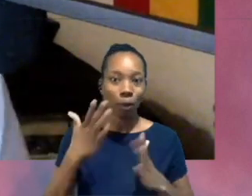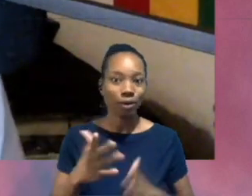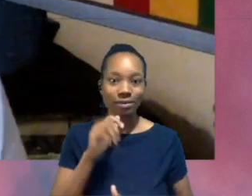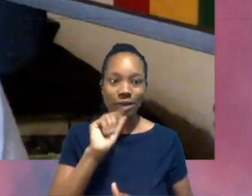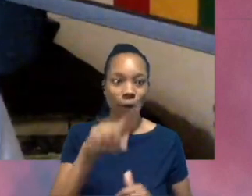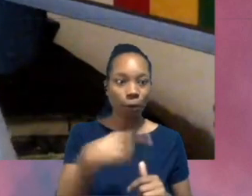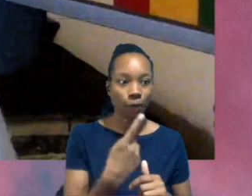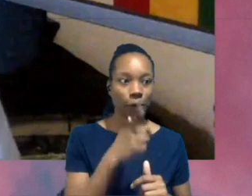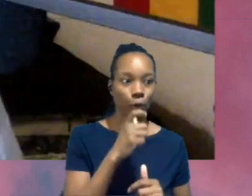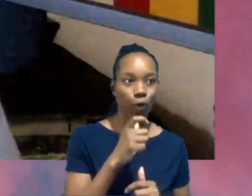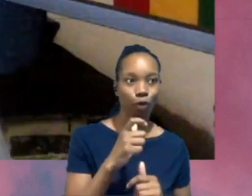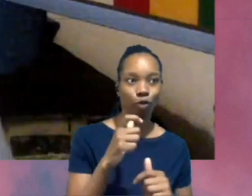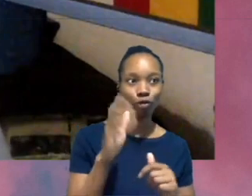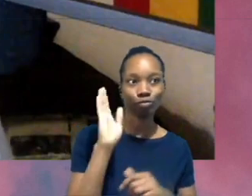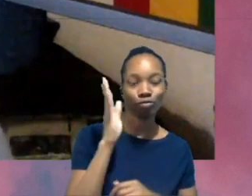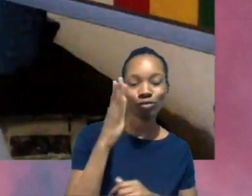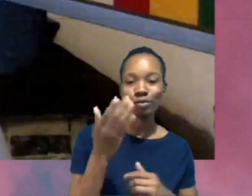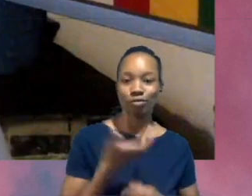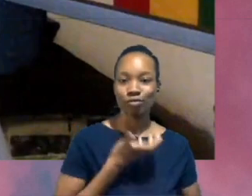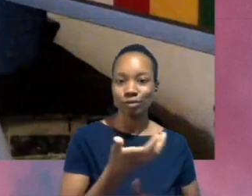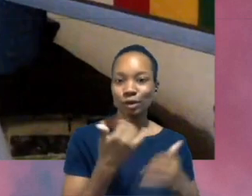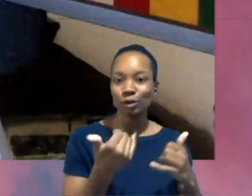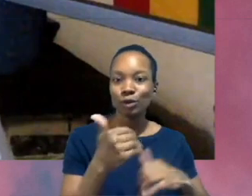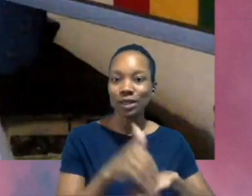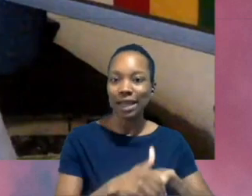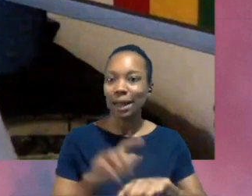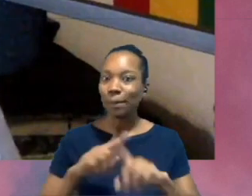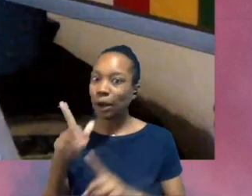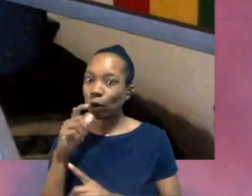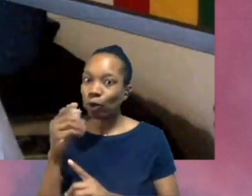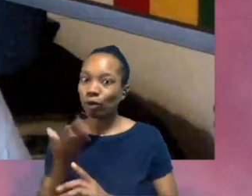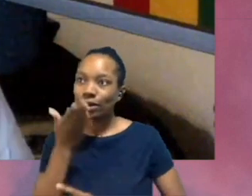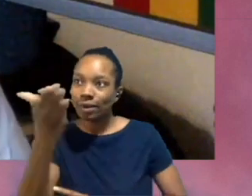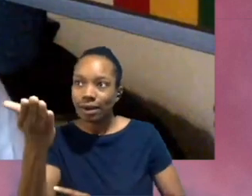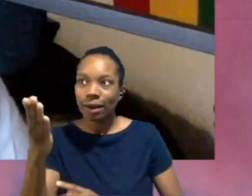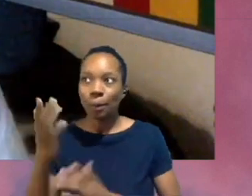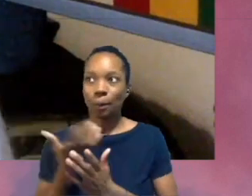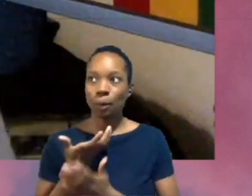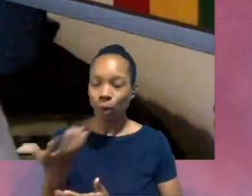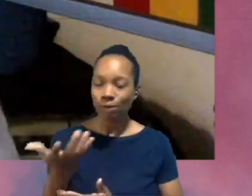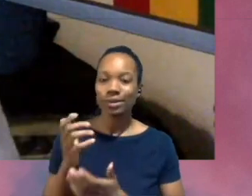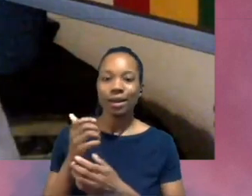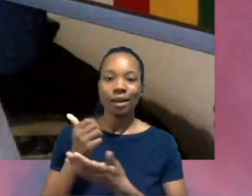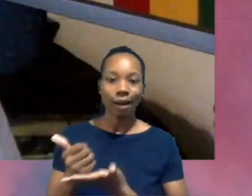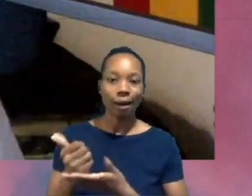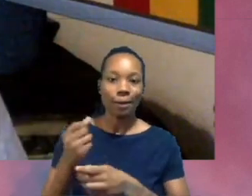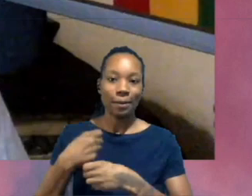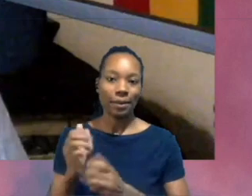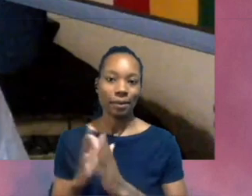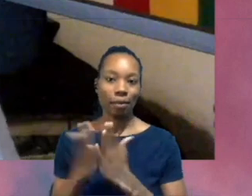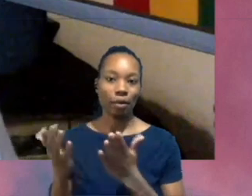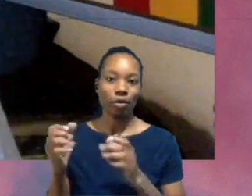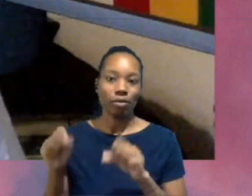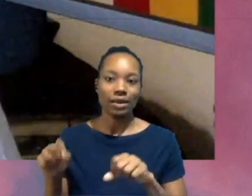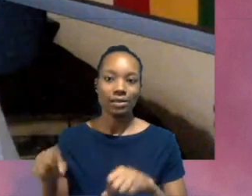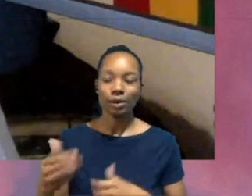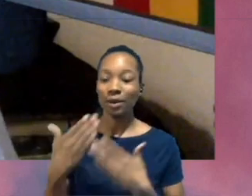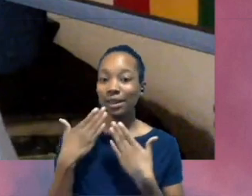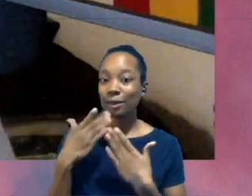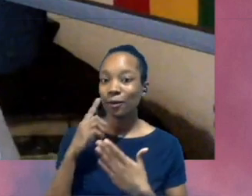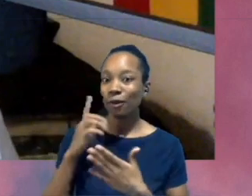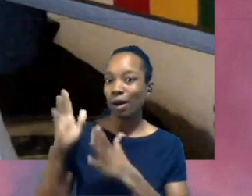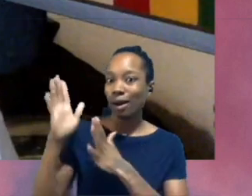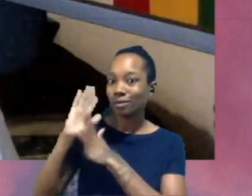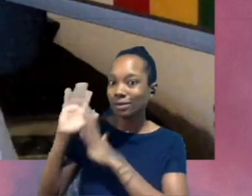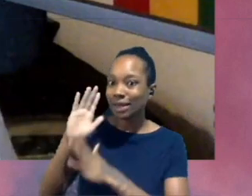that submitted. We appreciate y'all for even making this possible, right? And shouts out to all y'all's elders and ancestors for carrying you this far